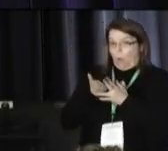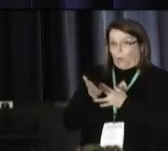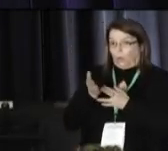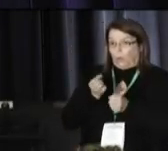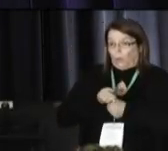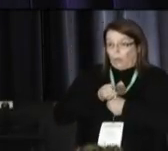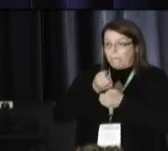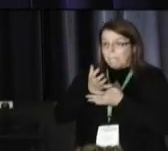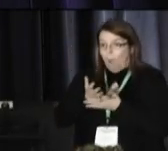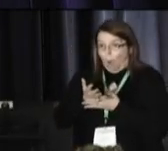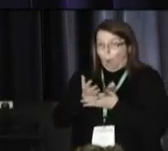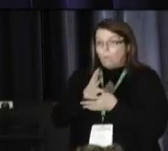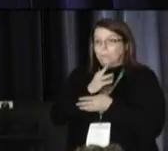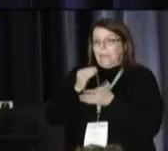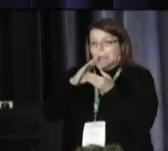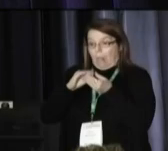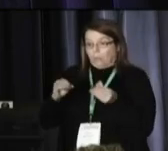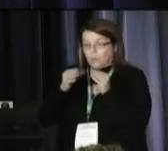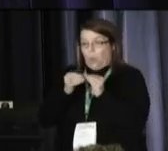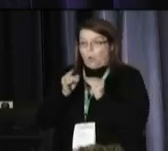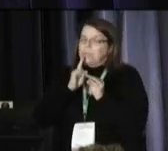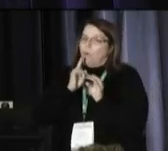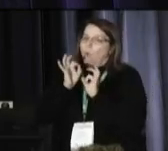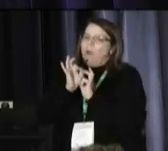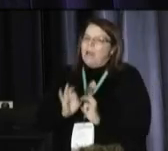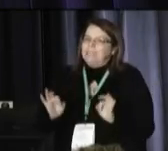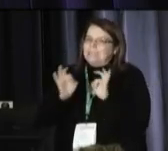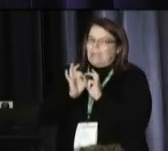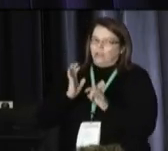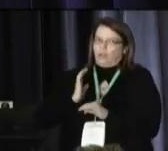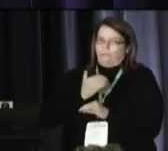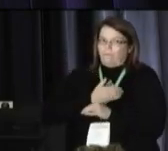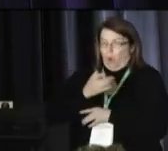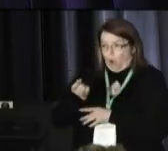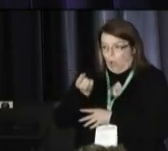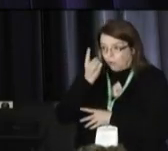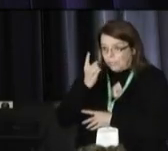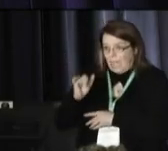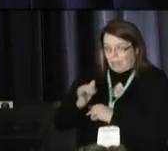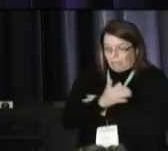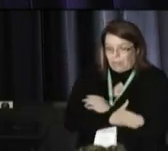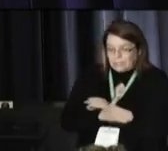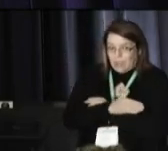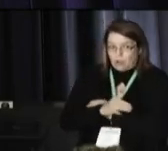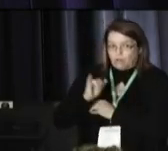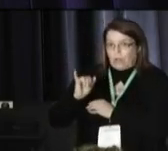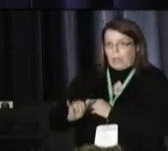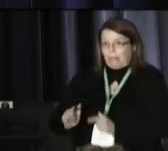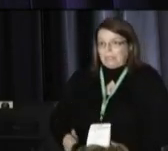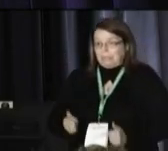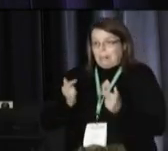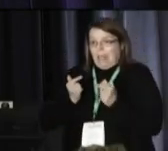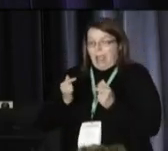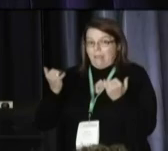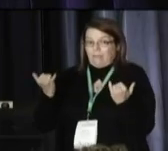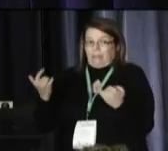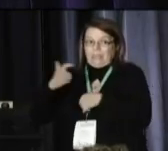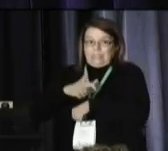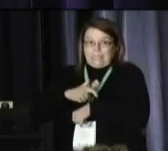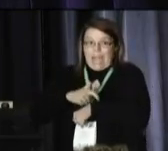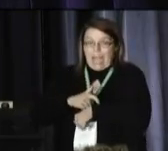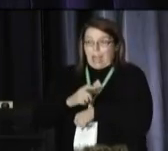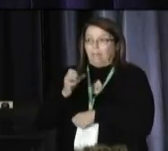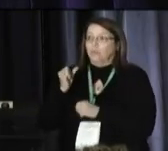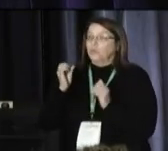stories, are central to our understanding of this country and this life and this time. And